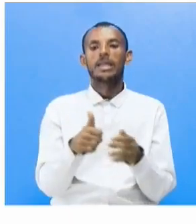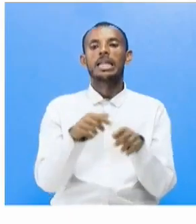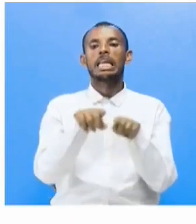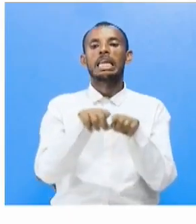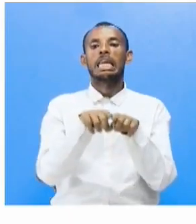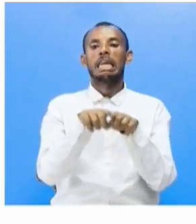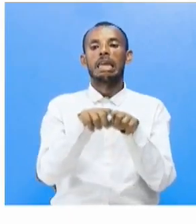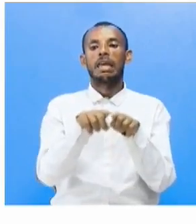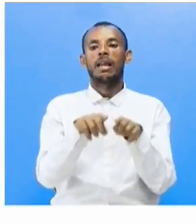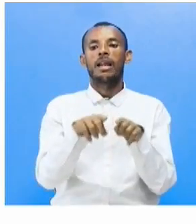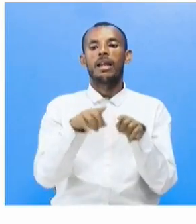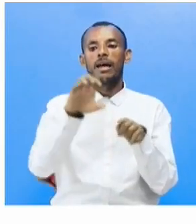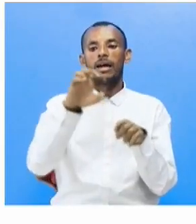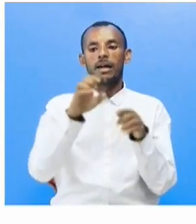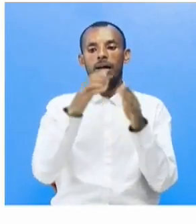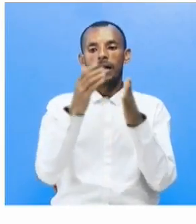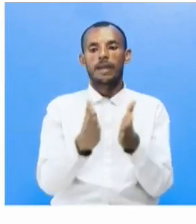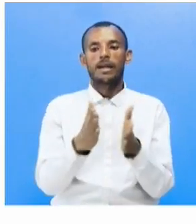dealer